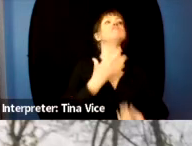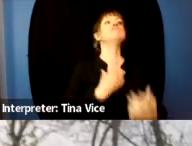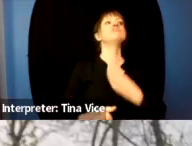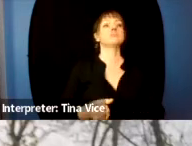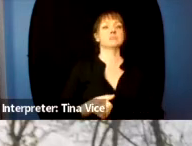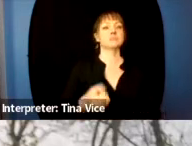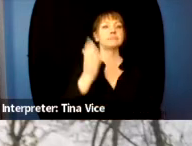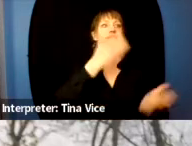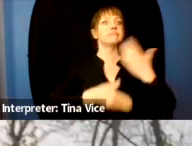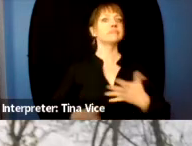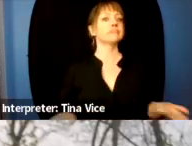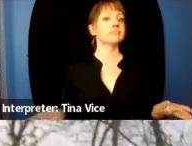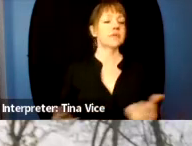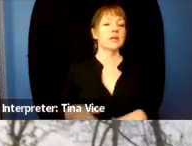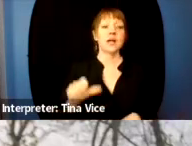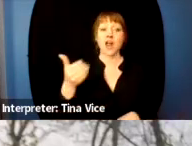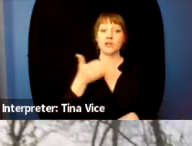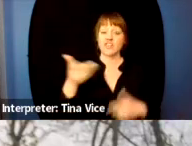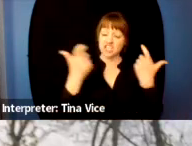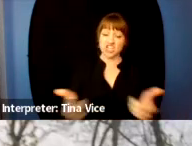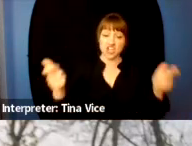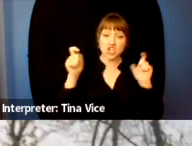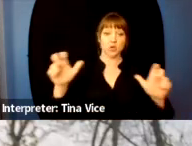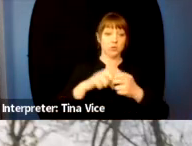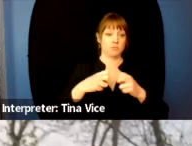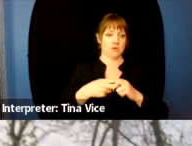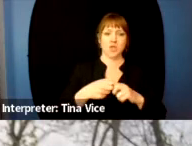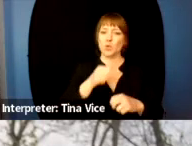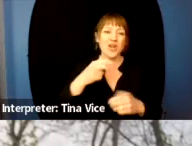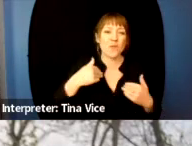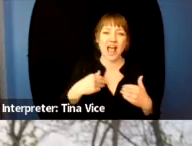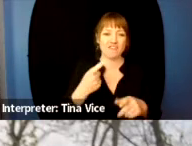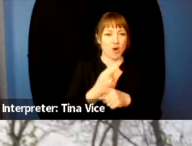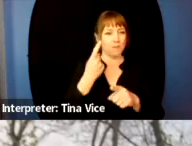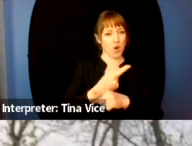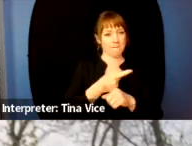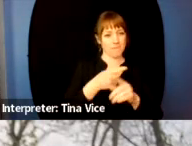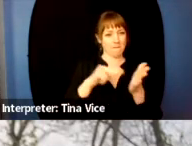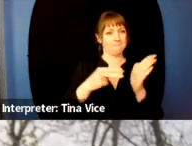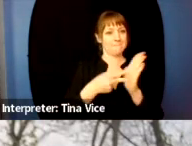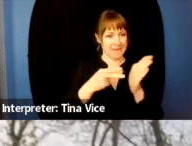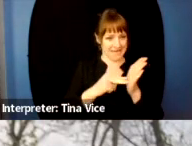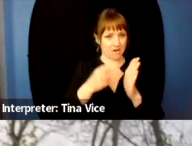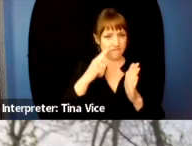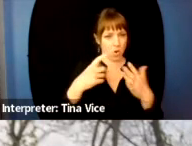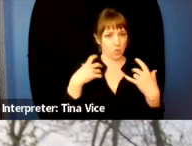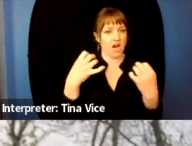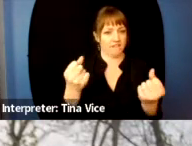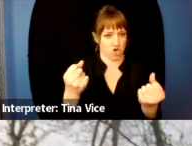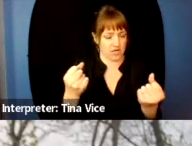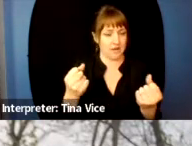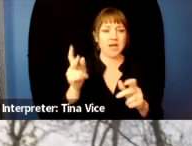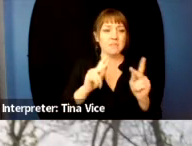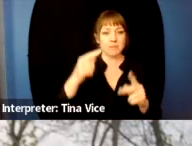major pothole, like canyon-sized pothole, is we don't have a definition of recovery. Some people consider recovery to be complete abstinence from